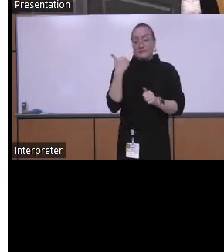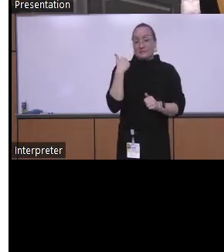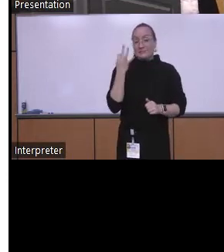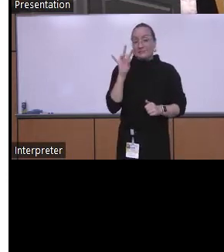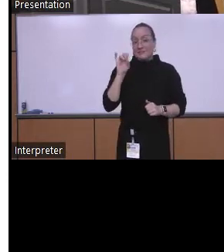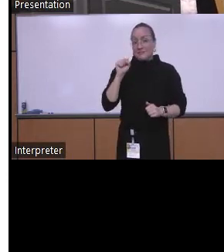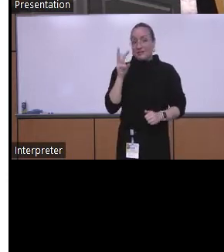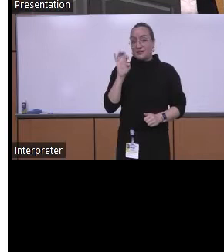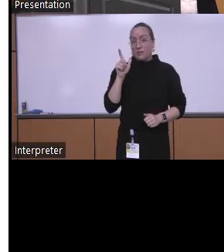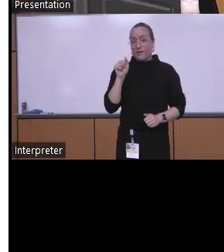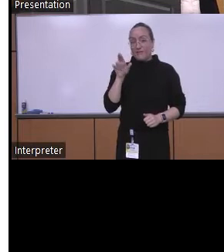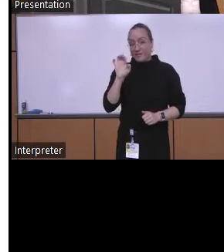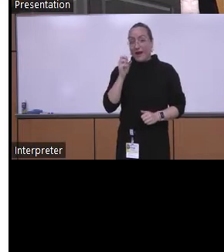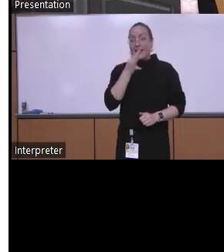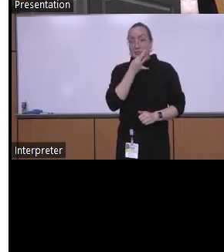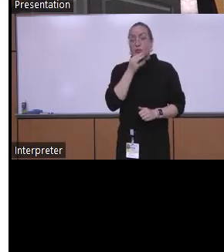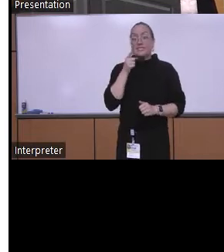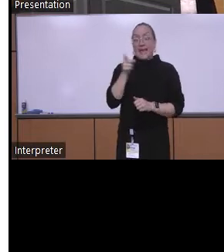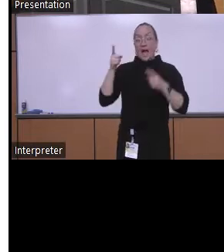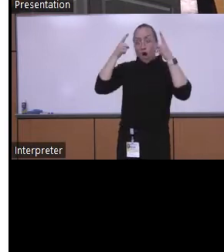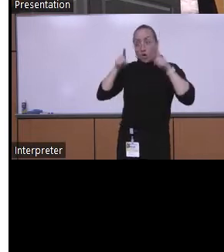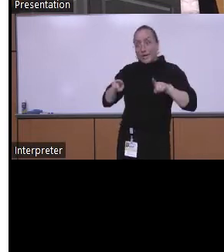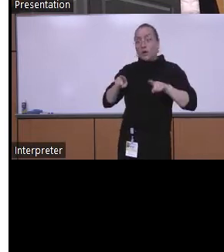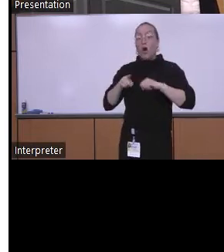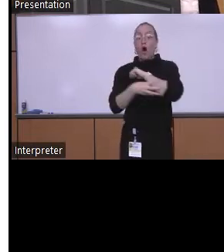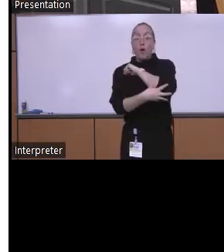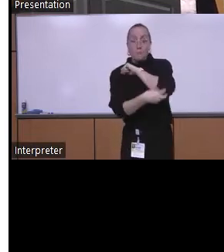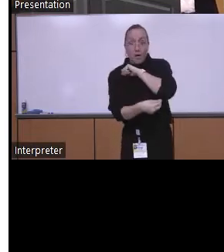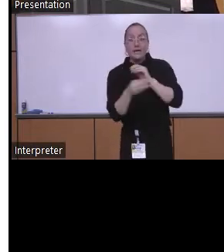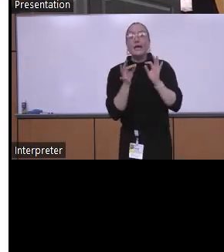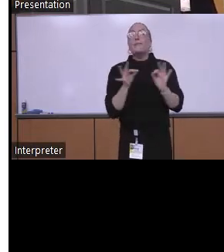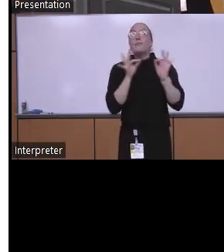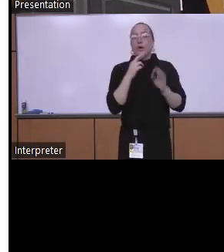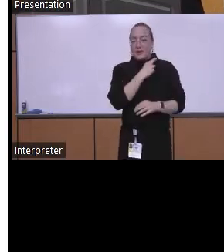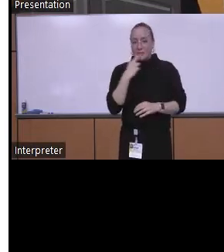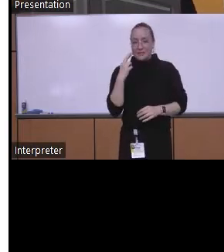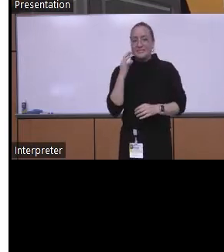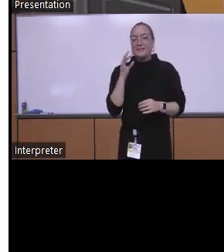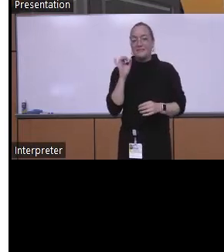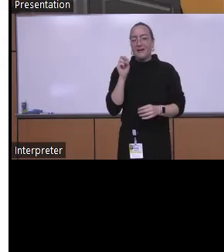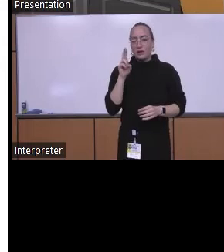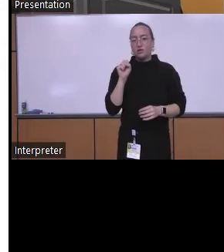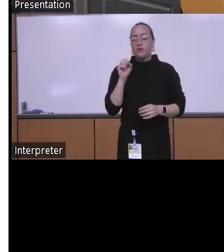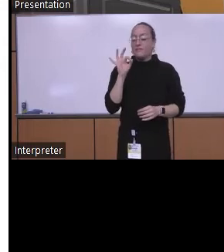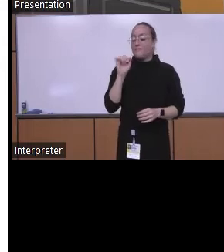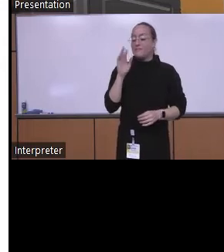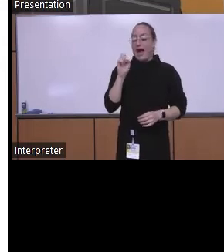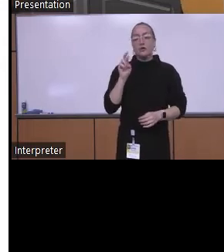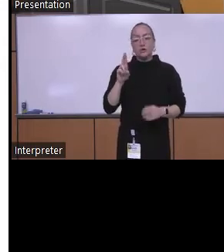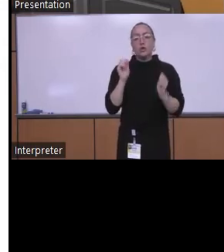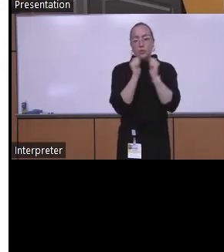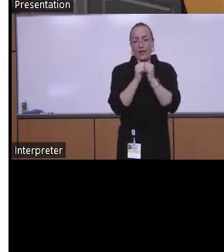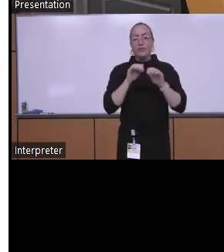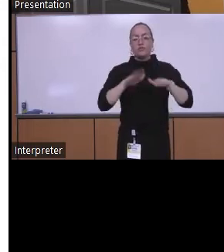regardless of their own political leanings, agreed that poverty was an important risk factor at the heart of child abuse and neglect, and offered different ideas how we could